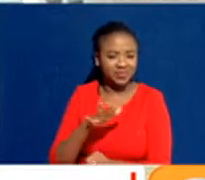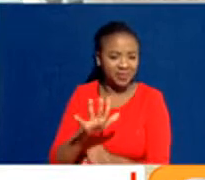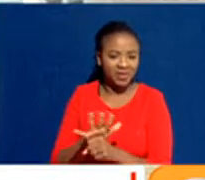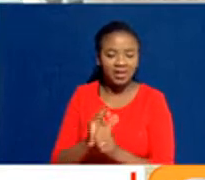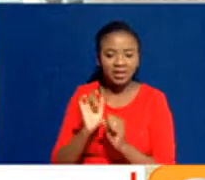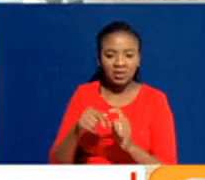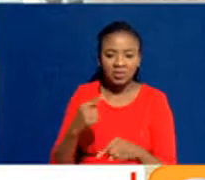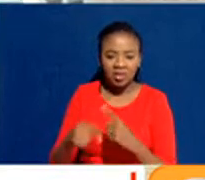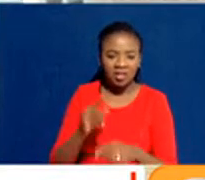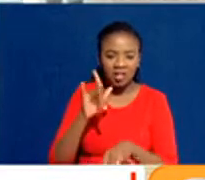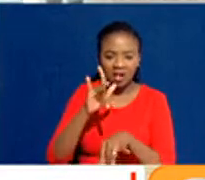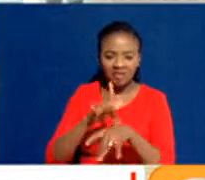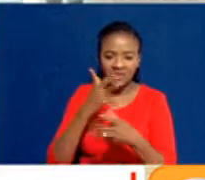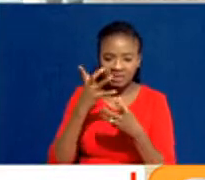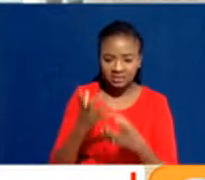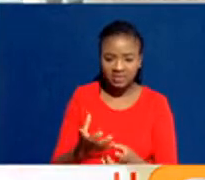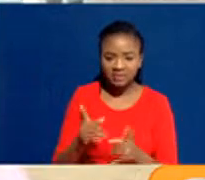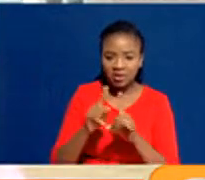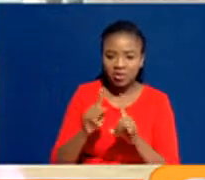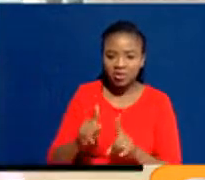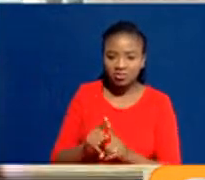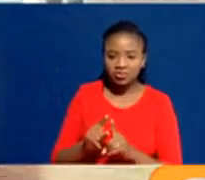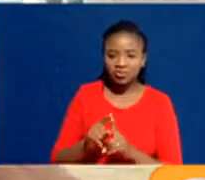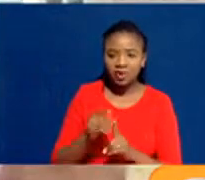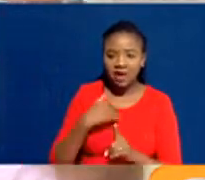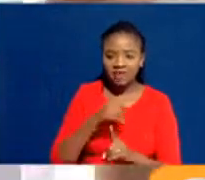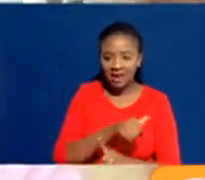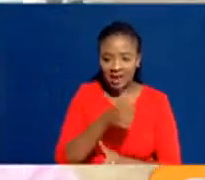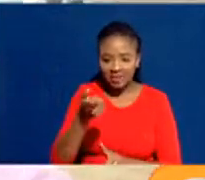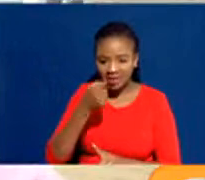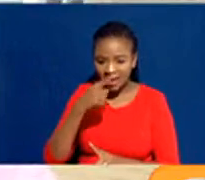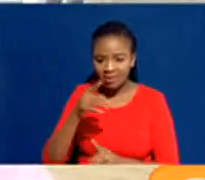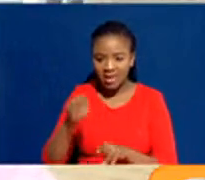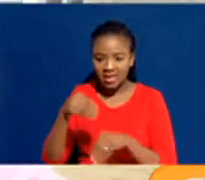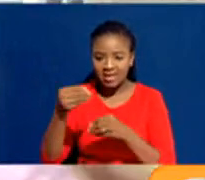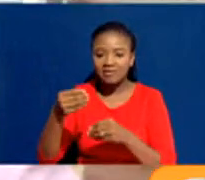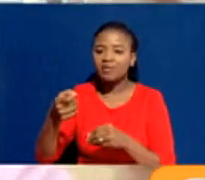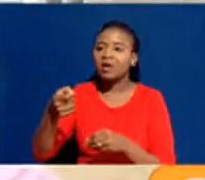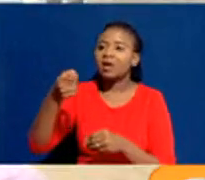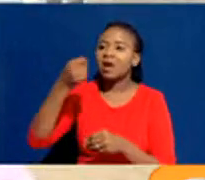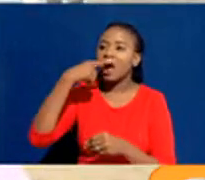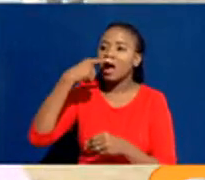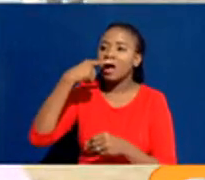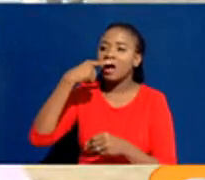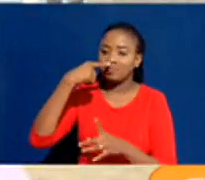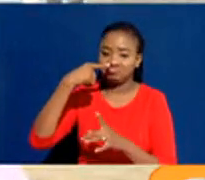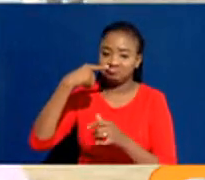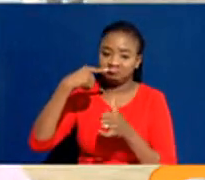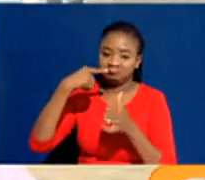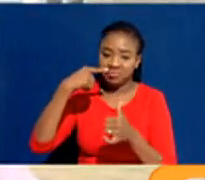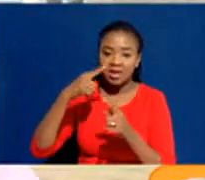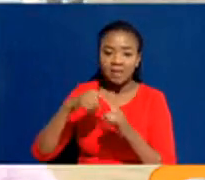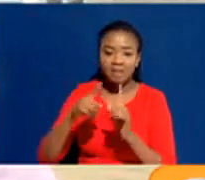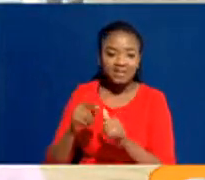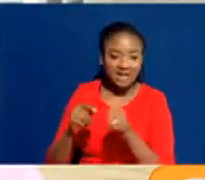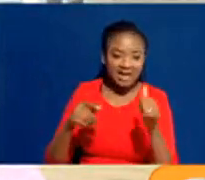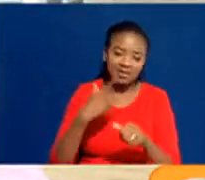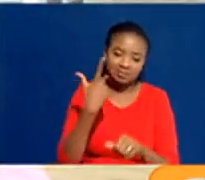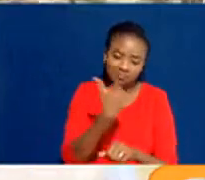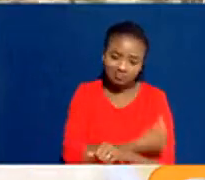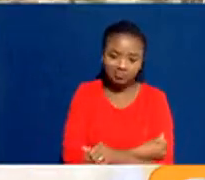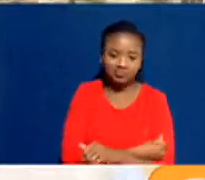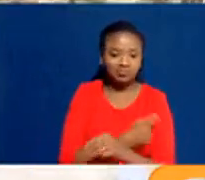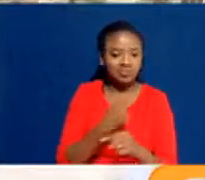tumeleta miltefison yenye itakuwa inapewa orally, lakini paramomasin yenye ilikuwa inatumika zamani itabaki tu